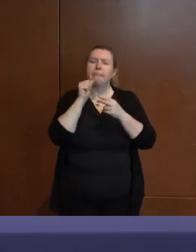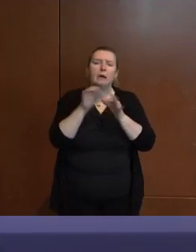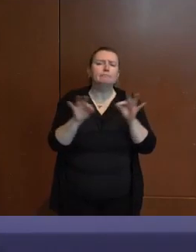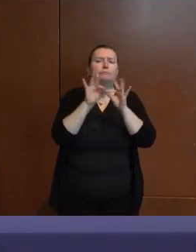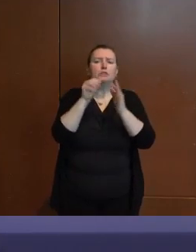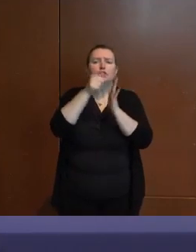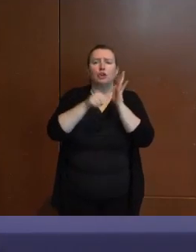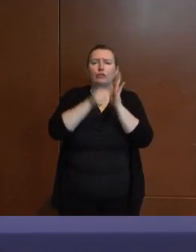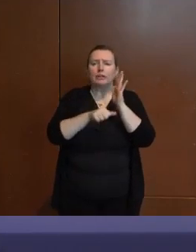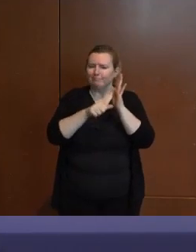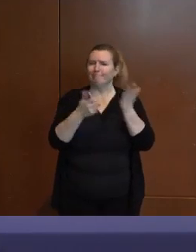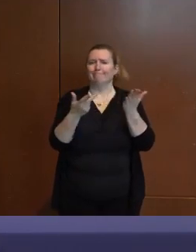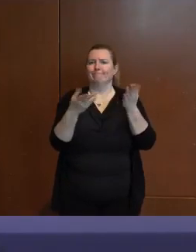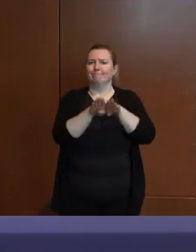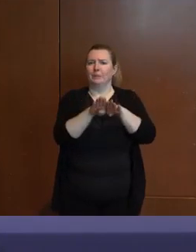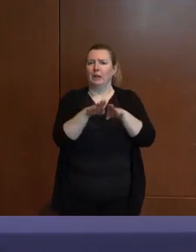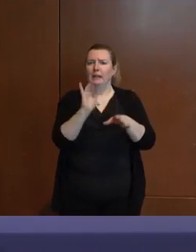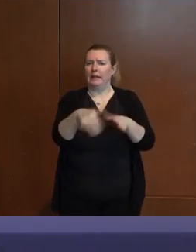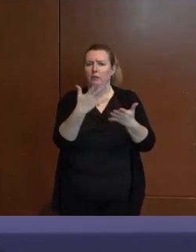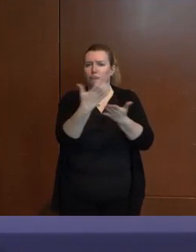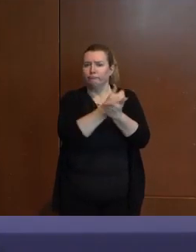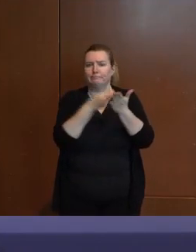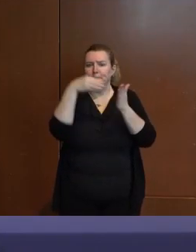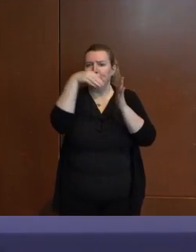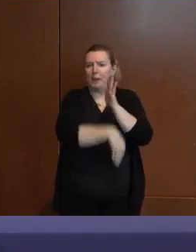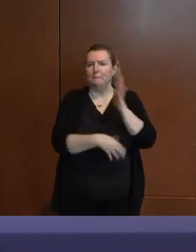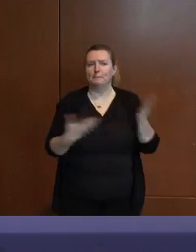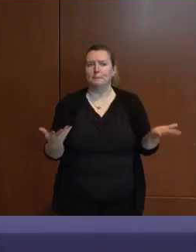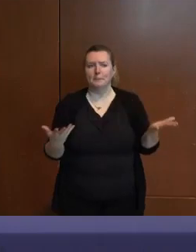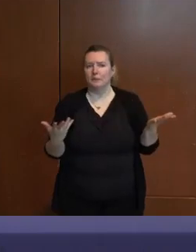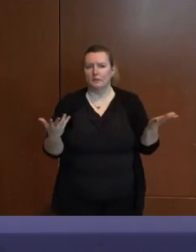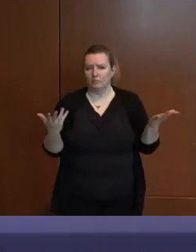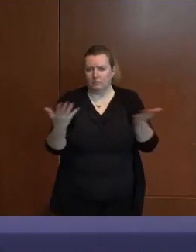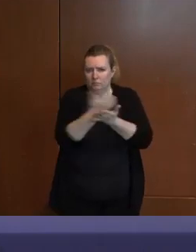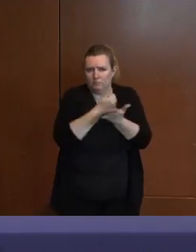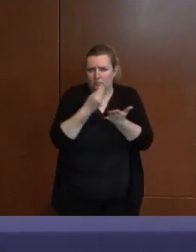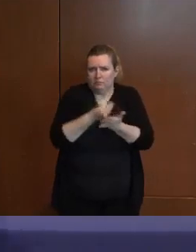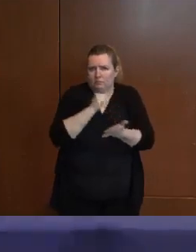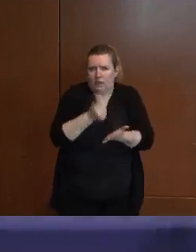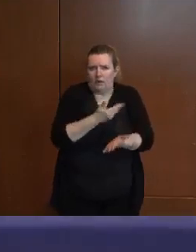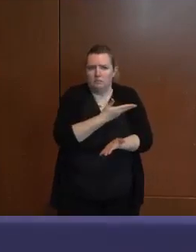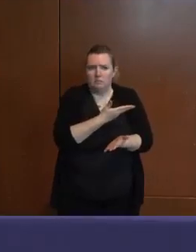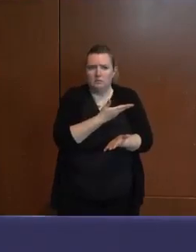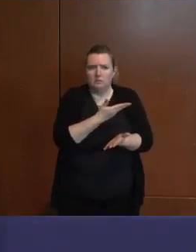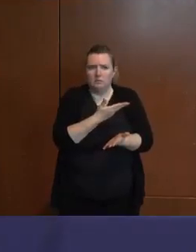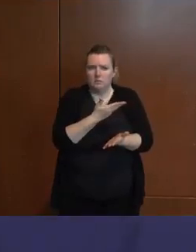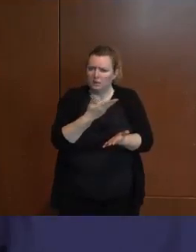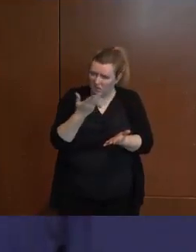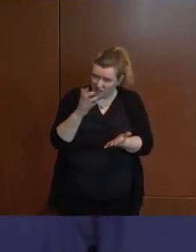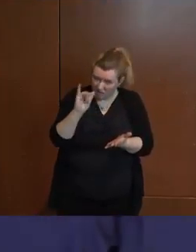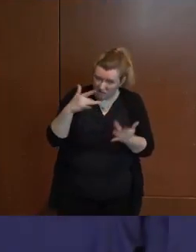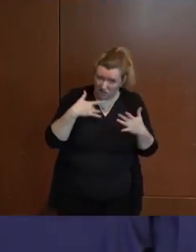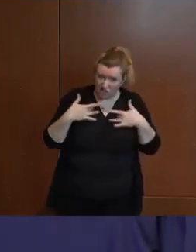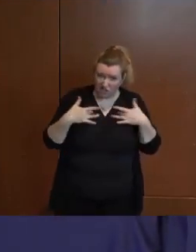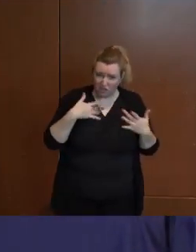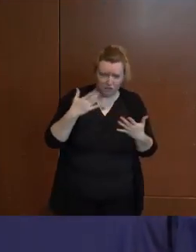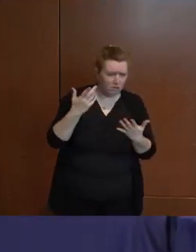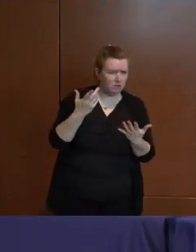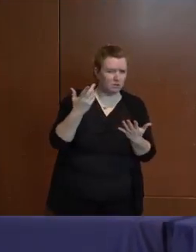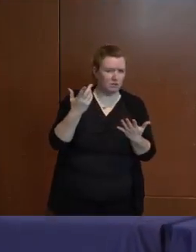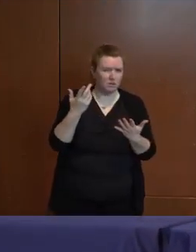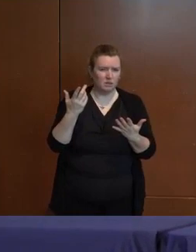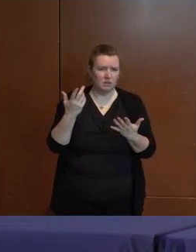other hospitals. Is there that concern, and how are we addressing it if we are? I think all of the hospitals are